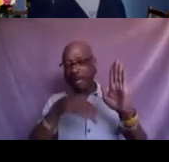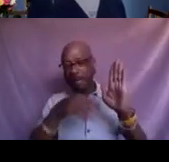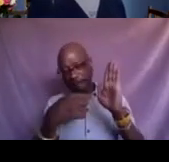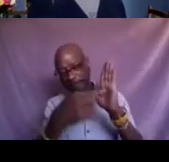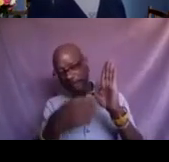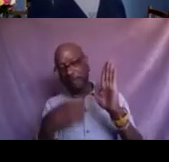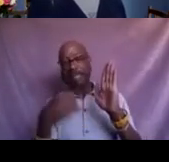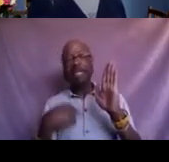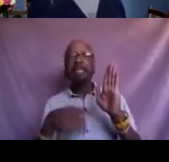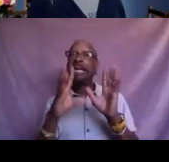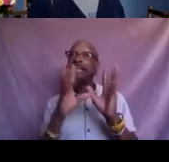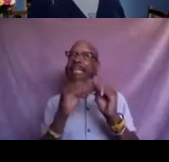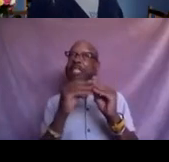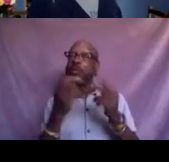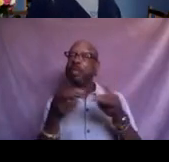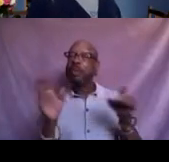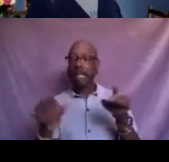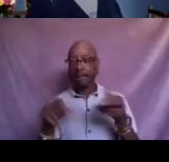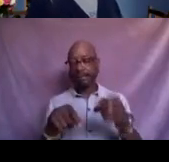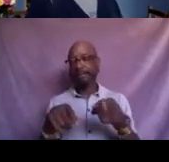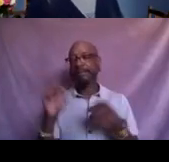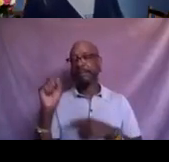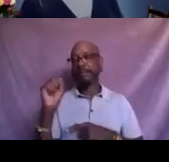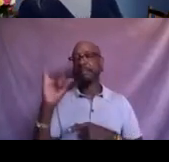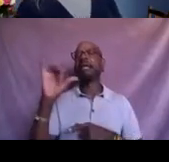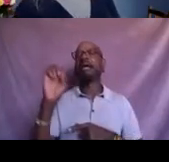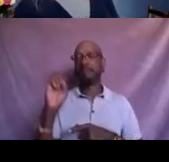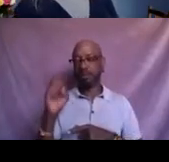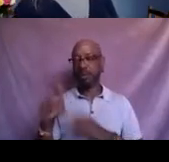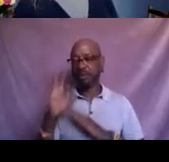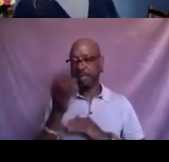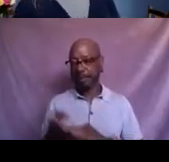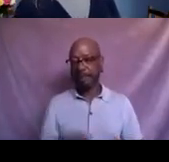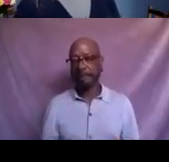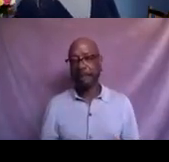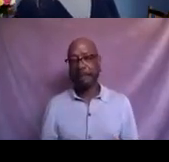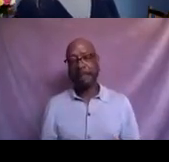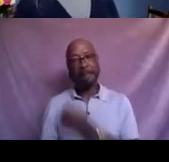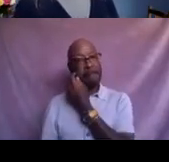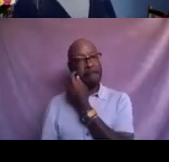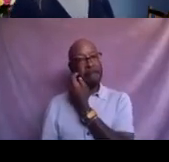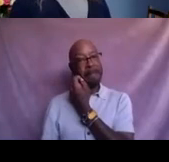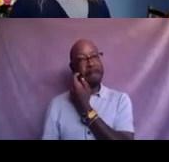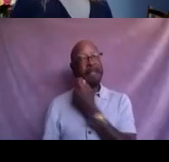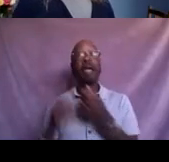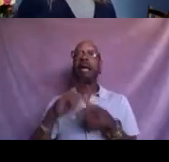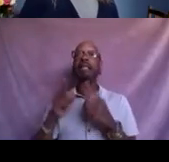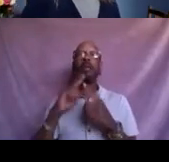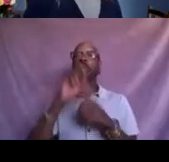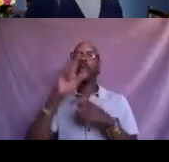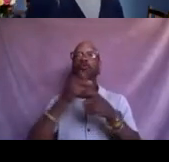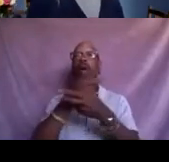session resources, and that's this slide deck. So you can always get to it there as well. And then we'll wrap up with some closing